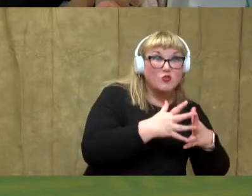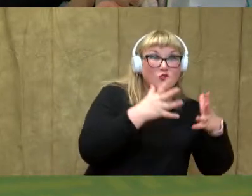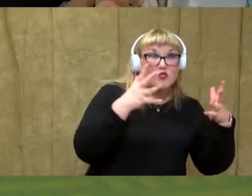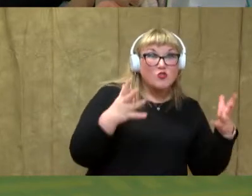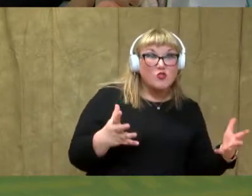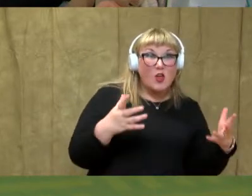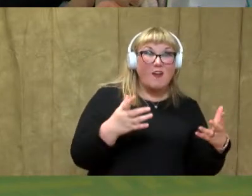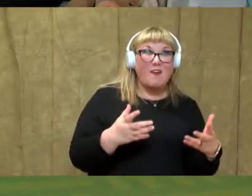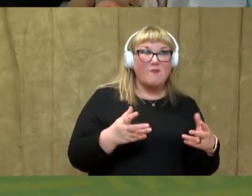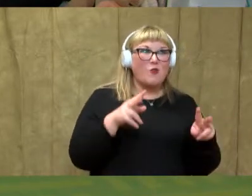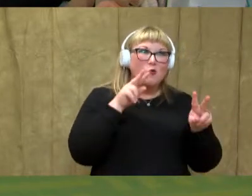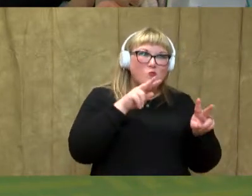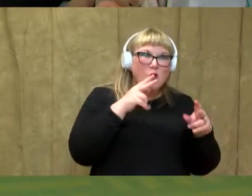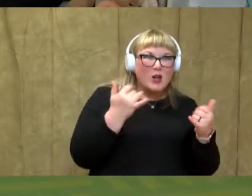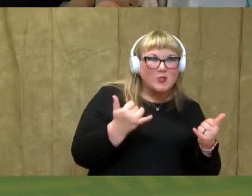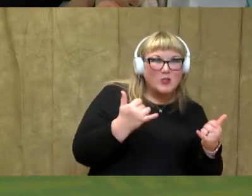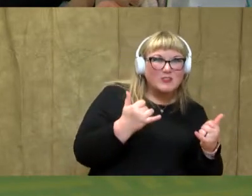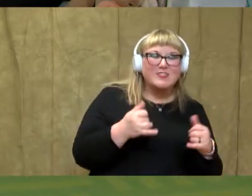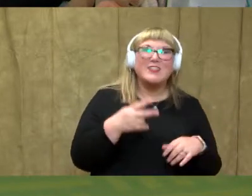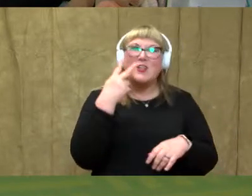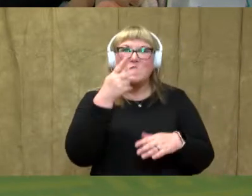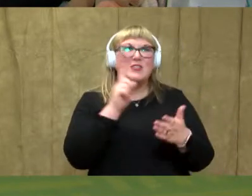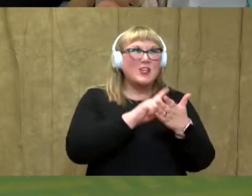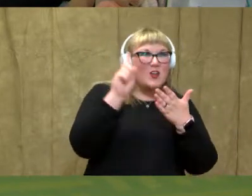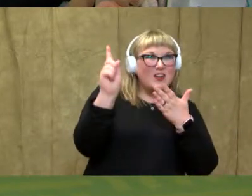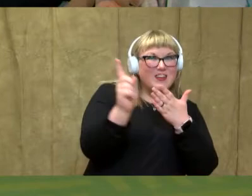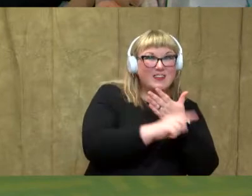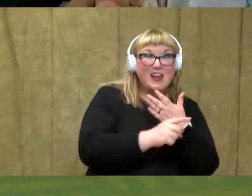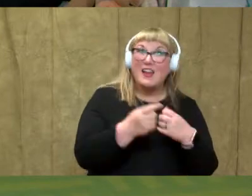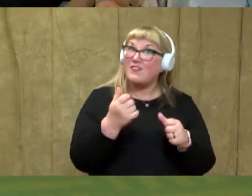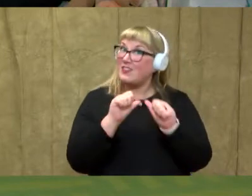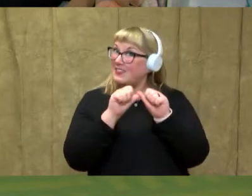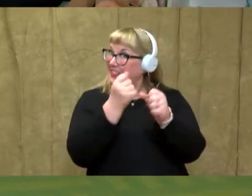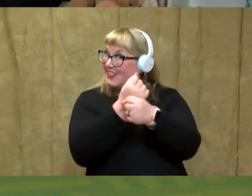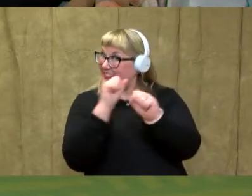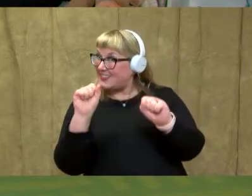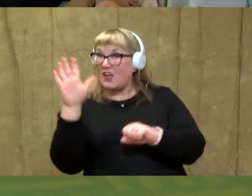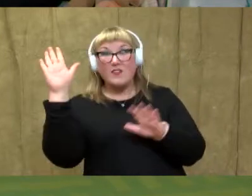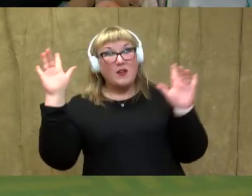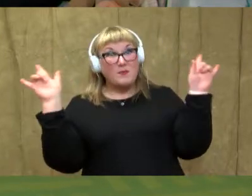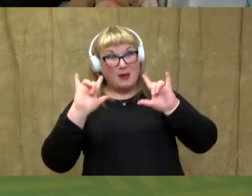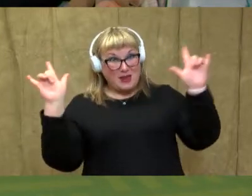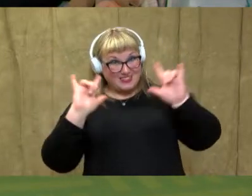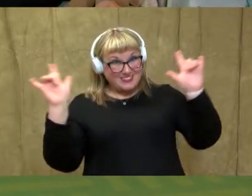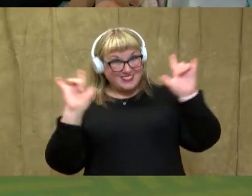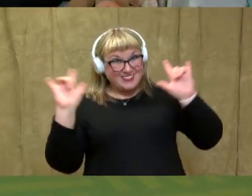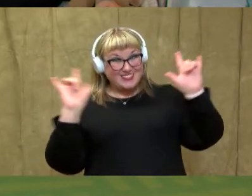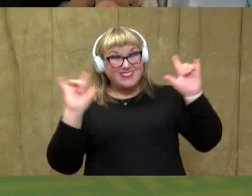tuning in with us, and we'll see you on next week. Stay safe. Bye-bye. Bye-bye.